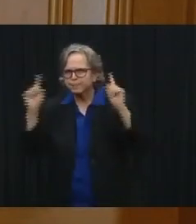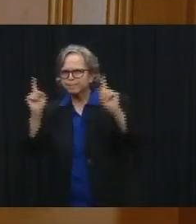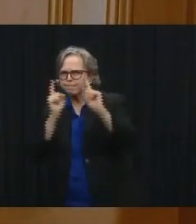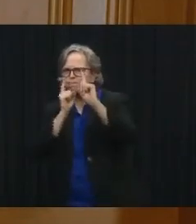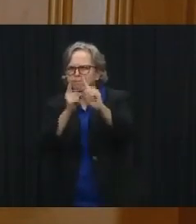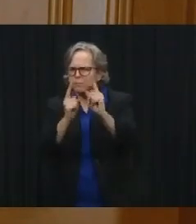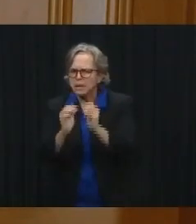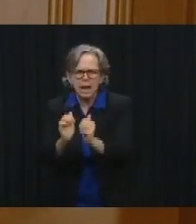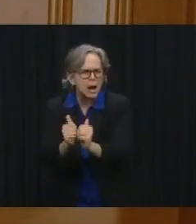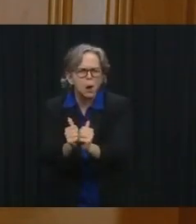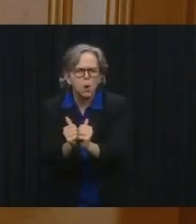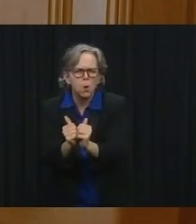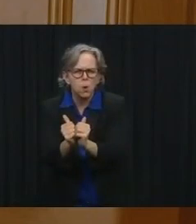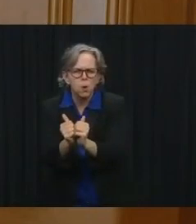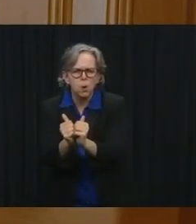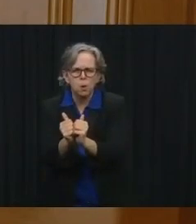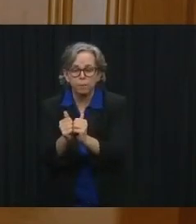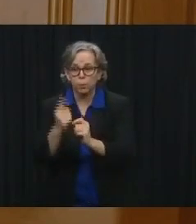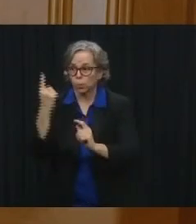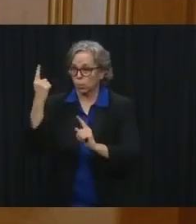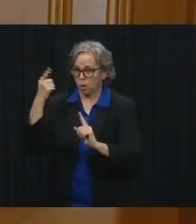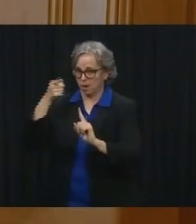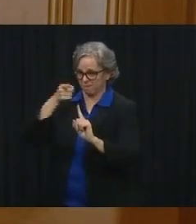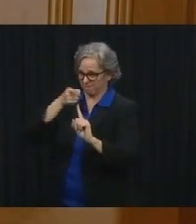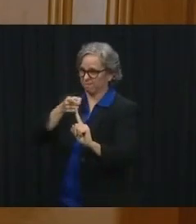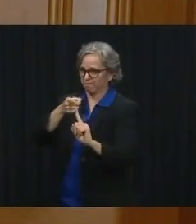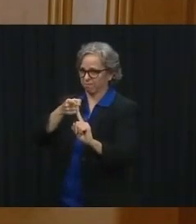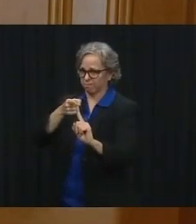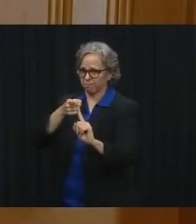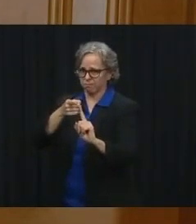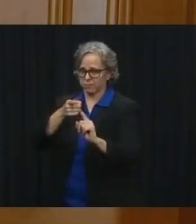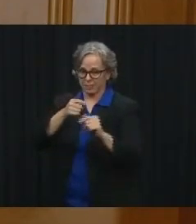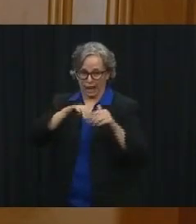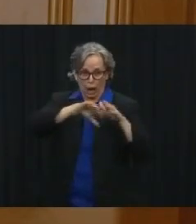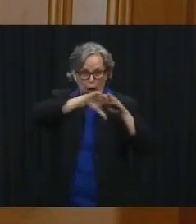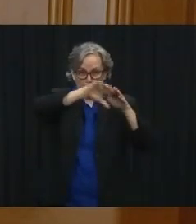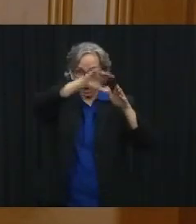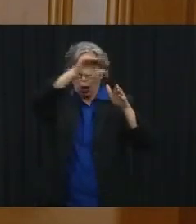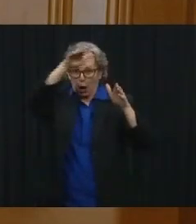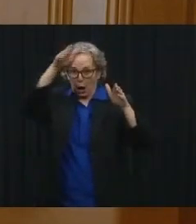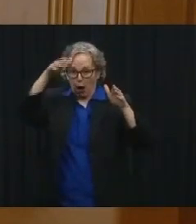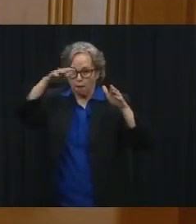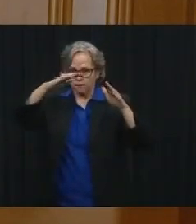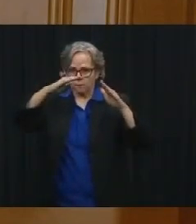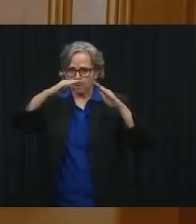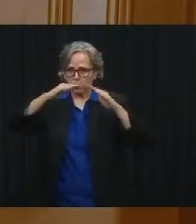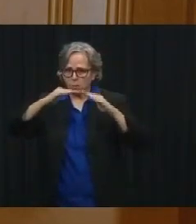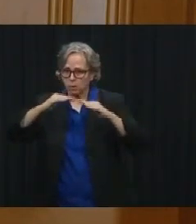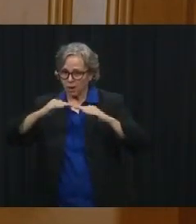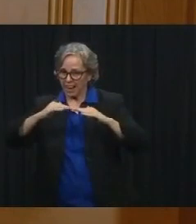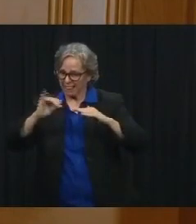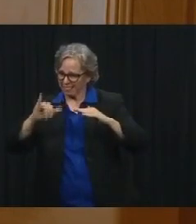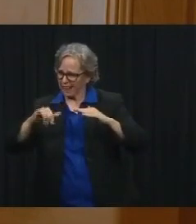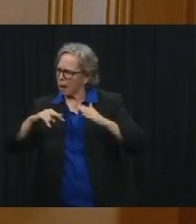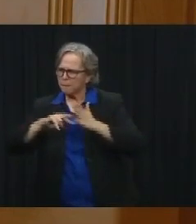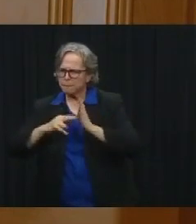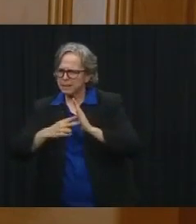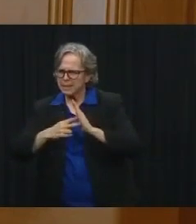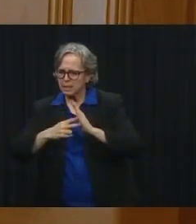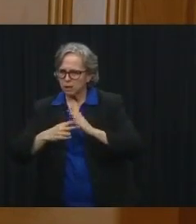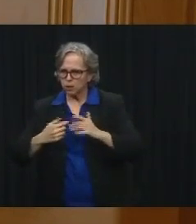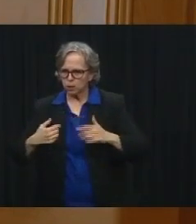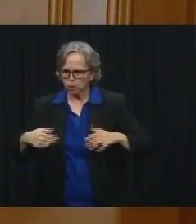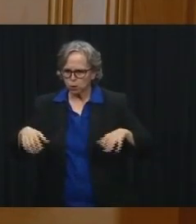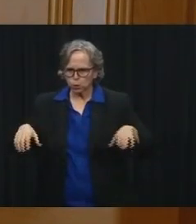we talk about flattening that curve, what we really mean is to do the things that we have to do so that our healthcare system is